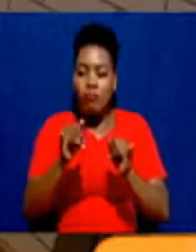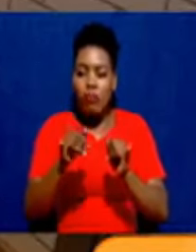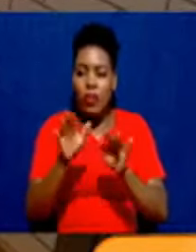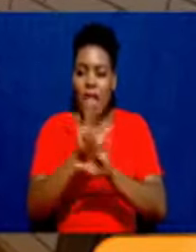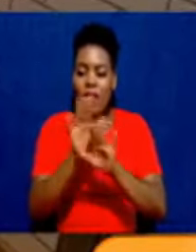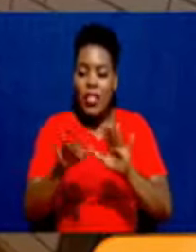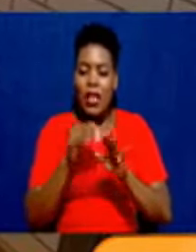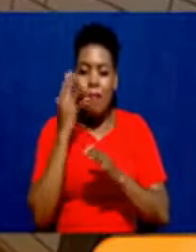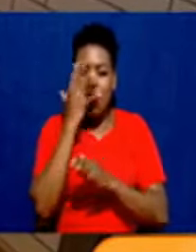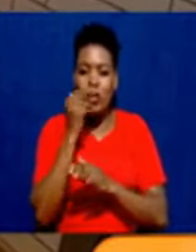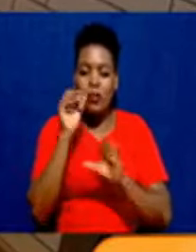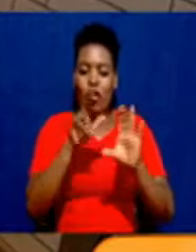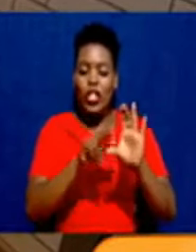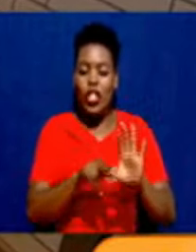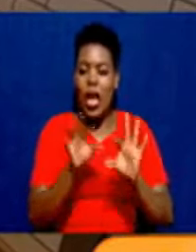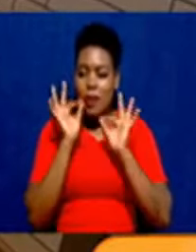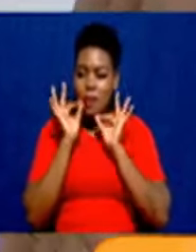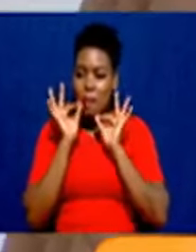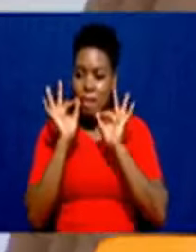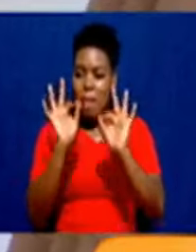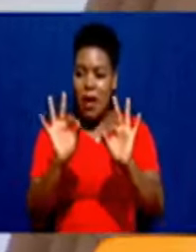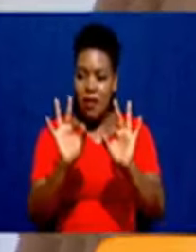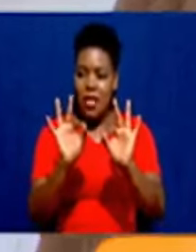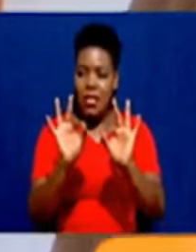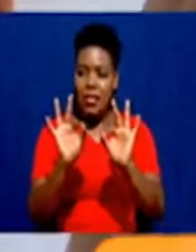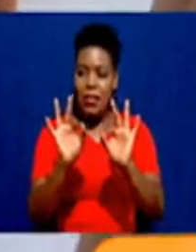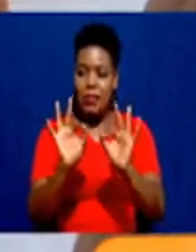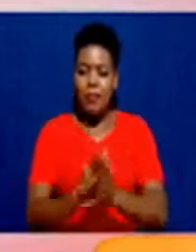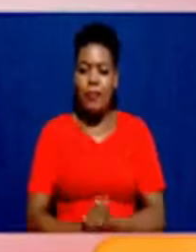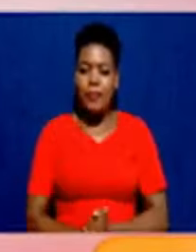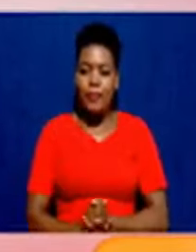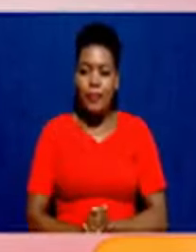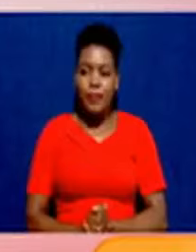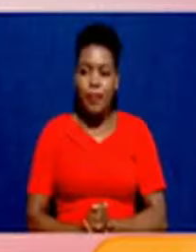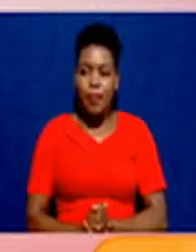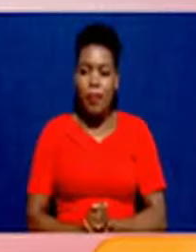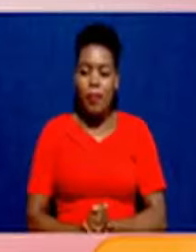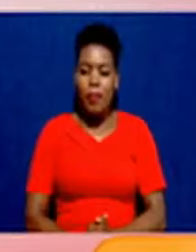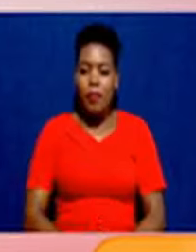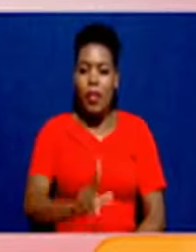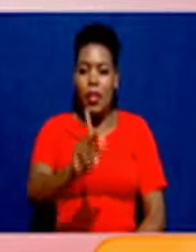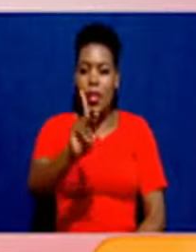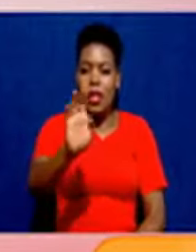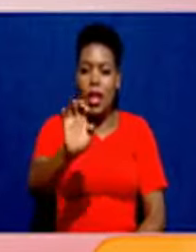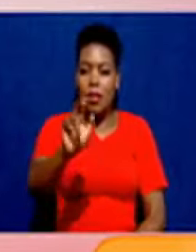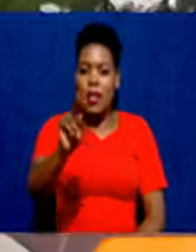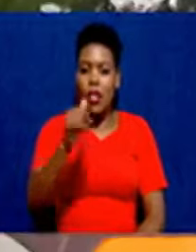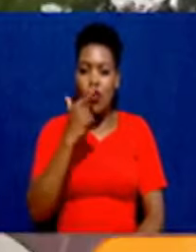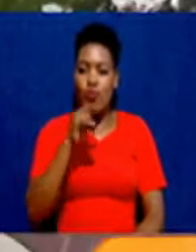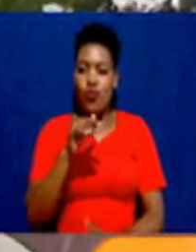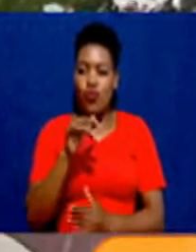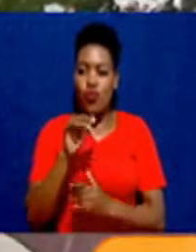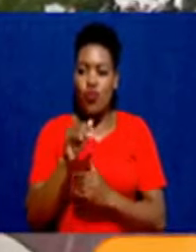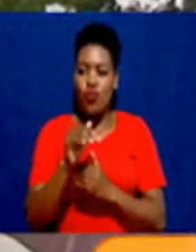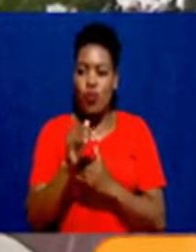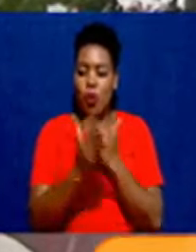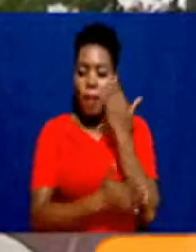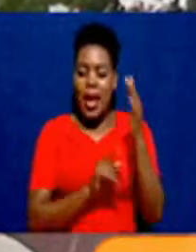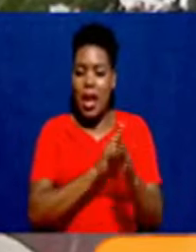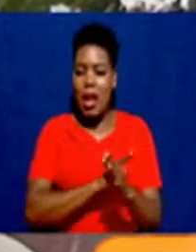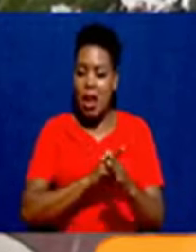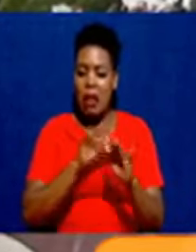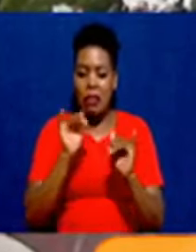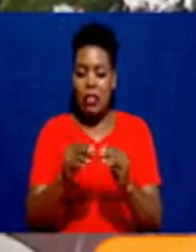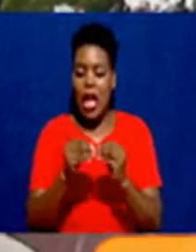cozy furniture, perfect for a home befitting a hero, Kelvin Kiptum, who unfortunately didn't live long